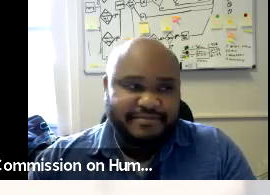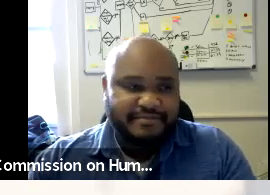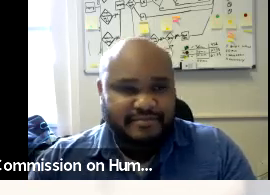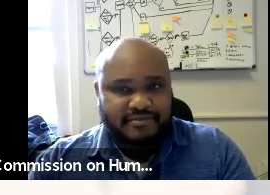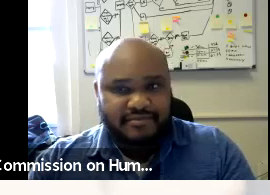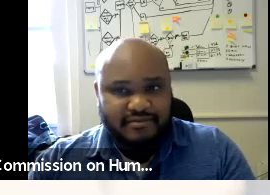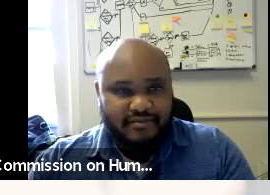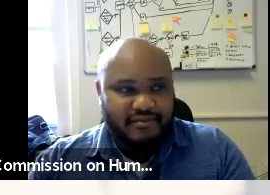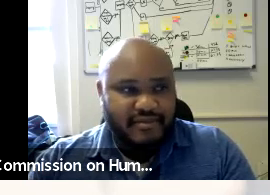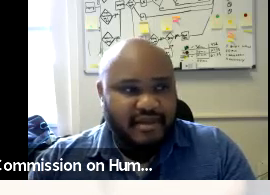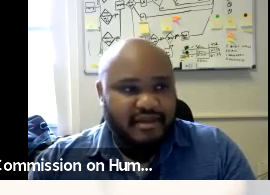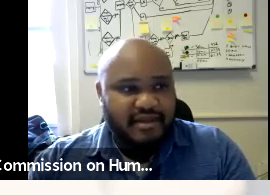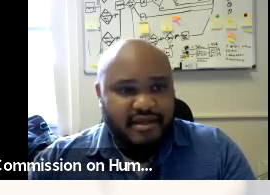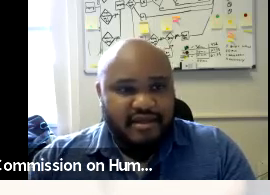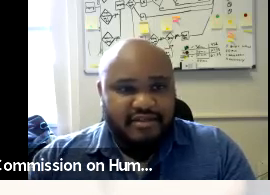listener.